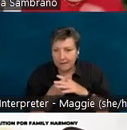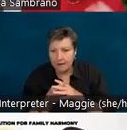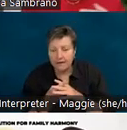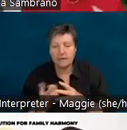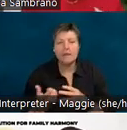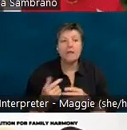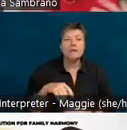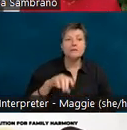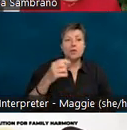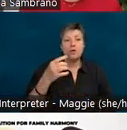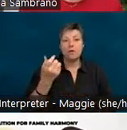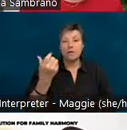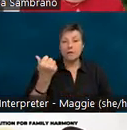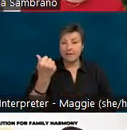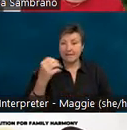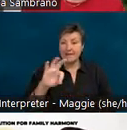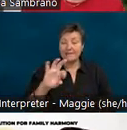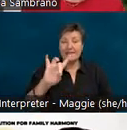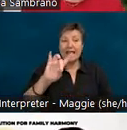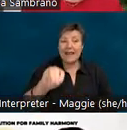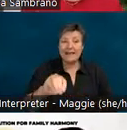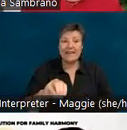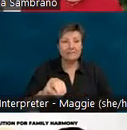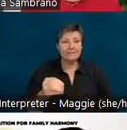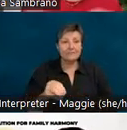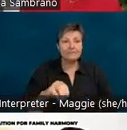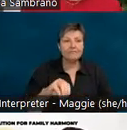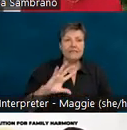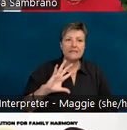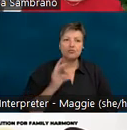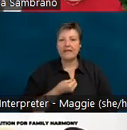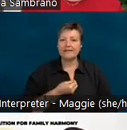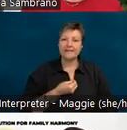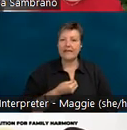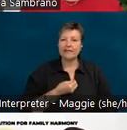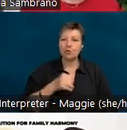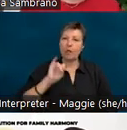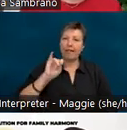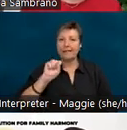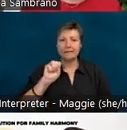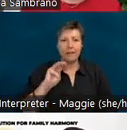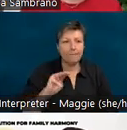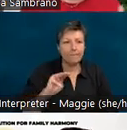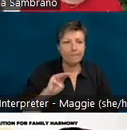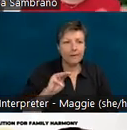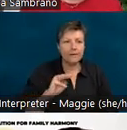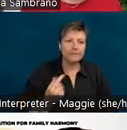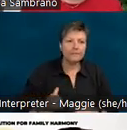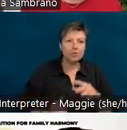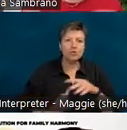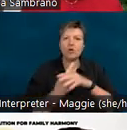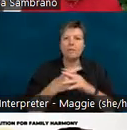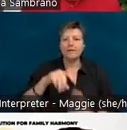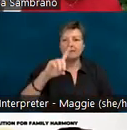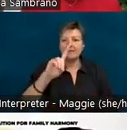was debuted in the DSM. So this was kind of the official classification of transsexuality and gender nonconformity